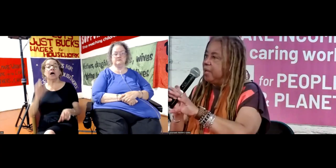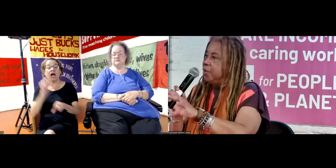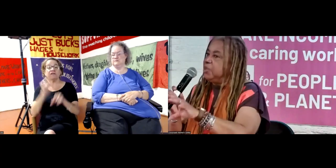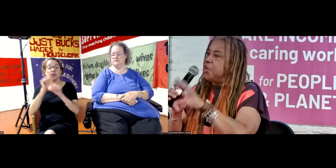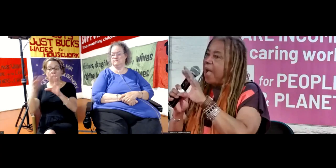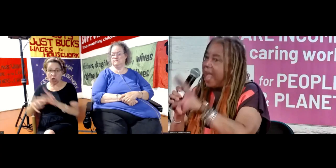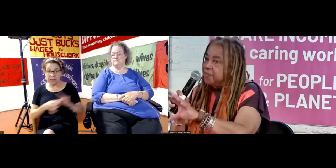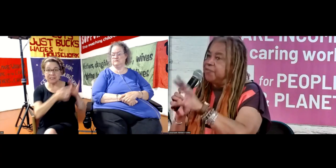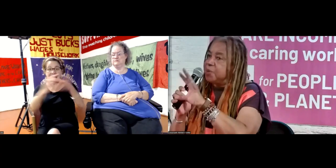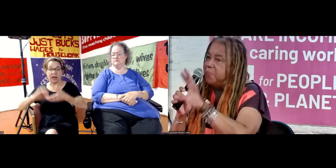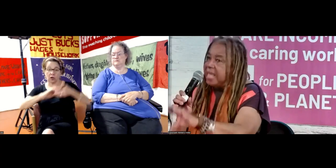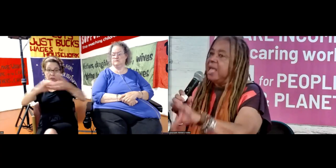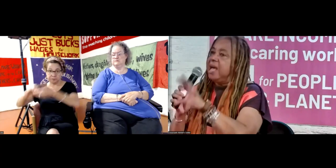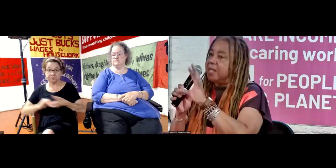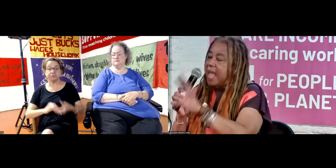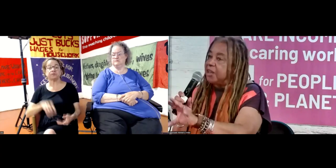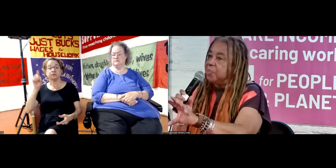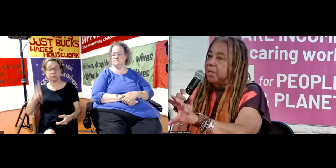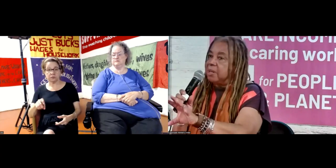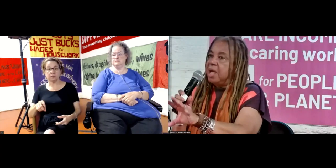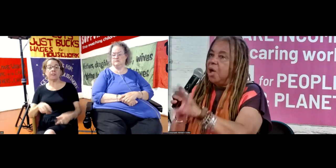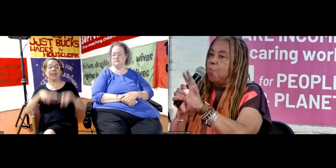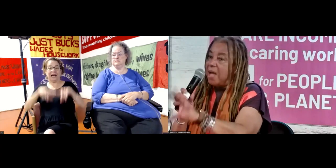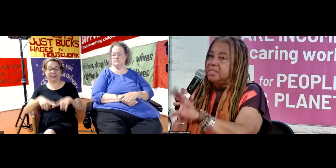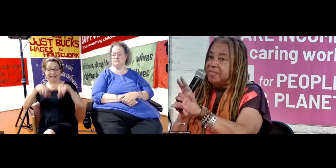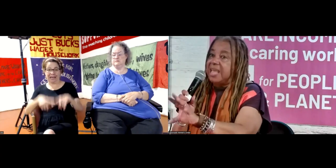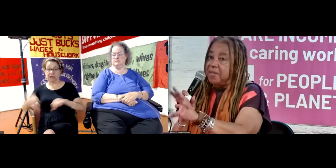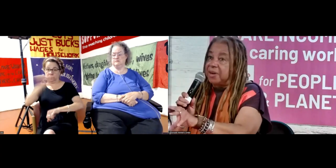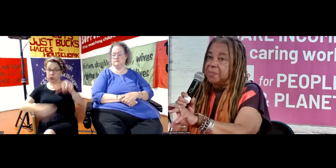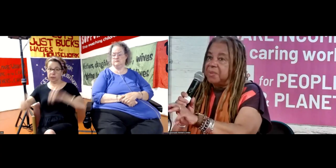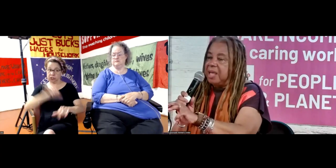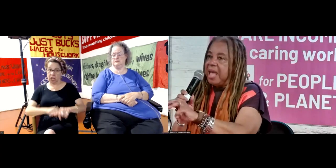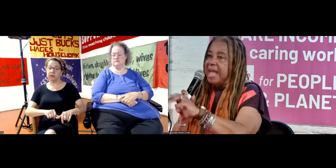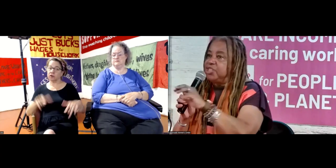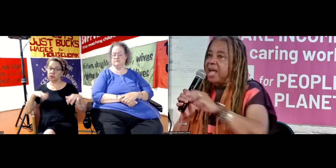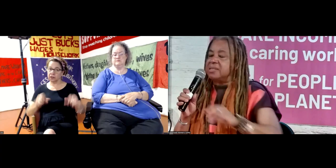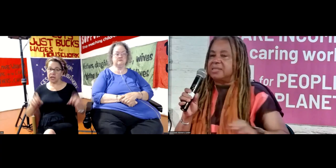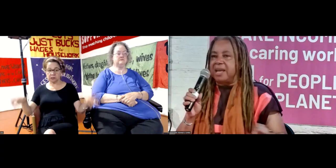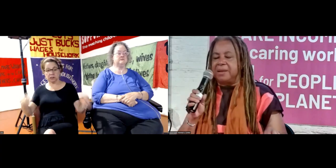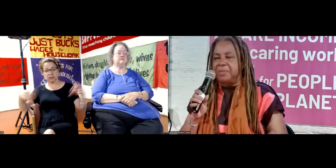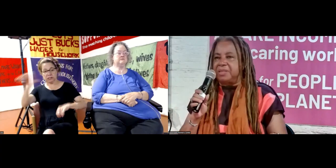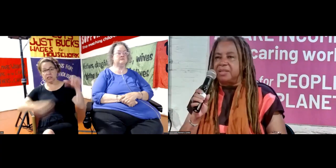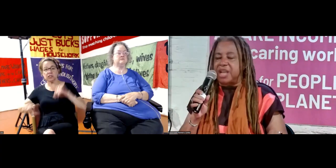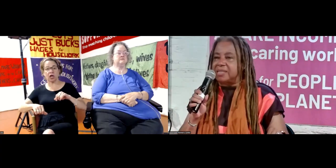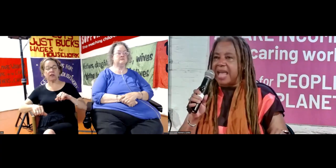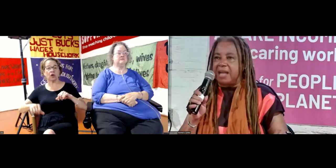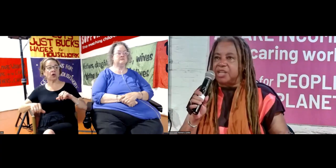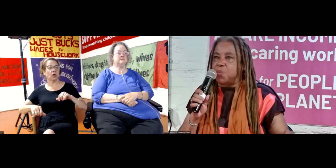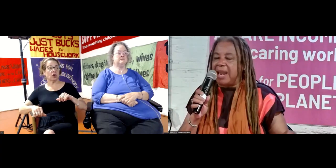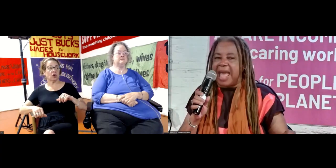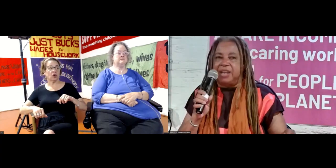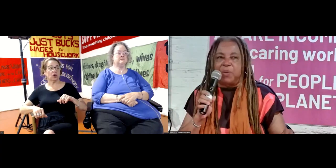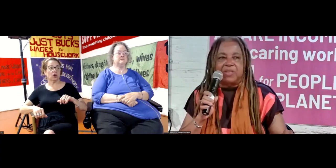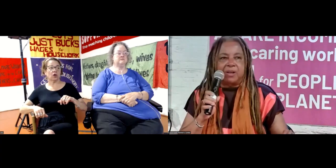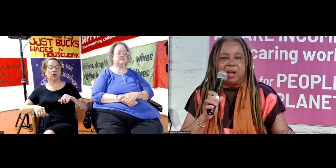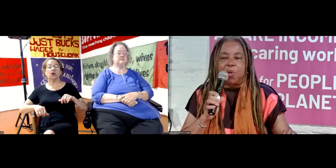out. We do have to be accountable one to the other. And just to just say, I just